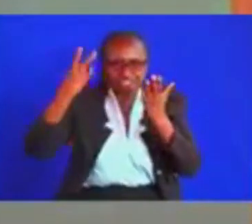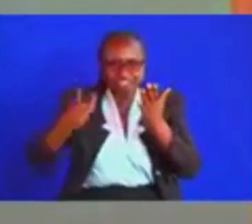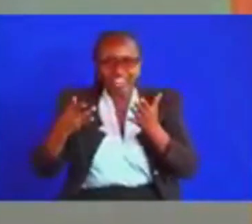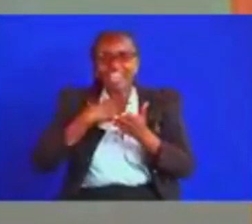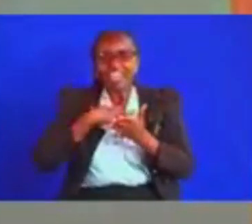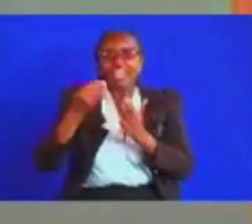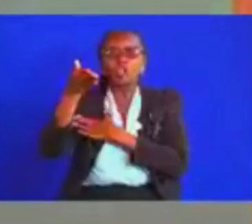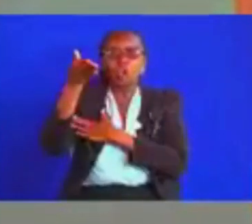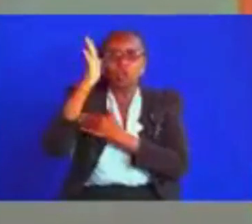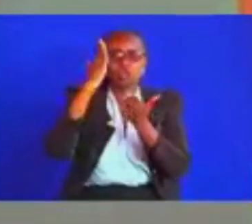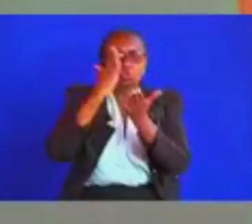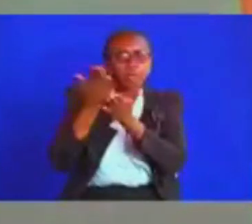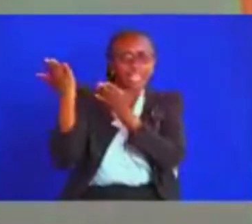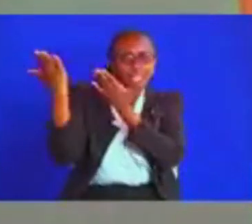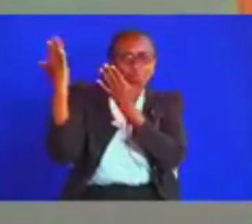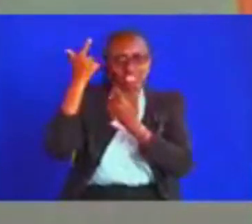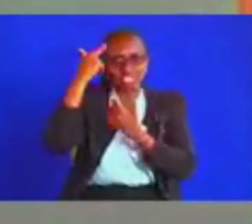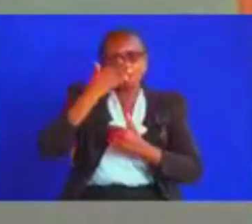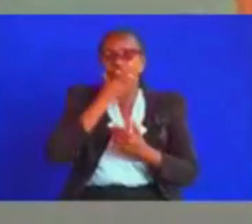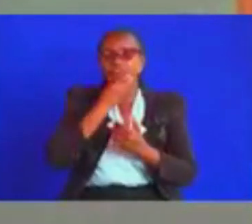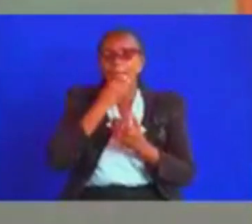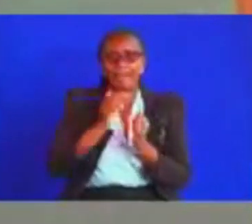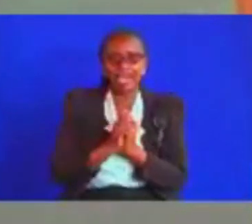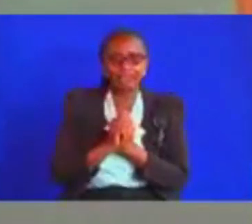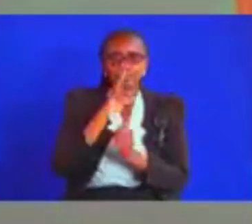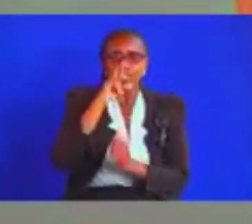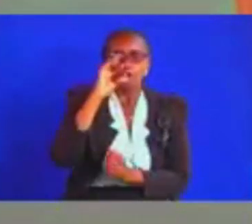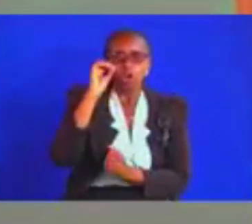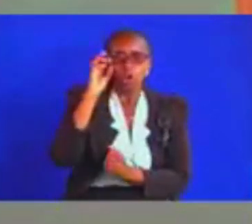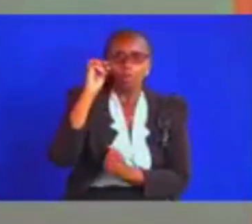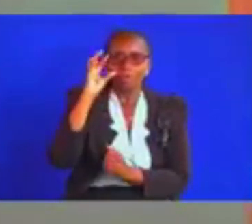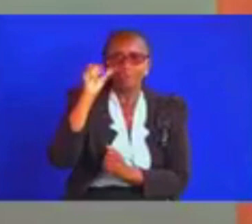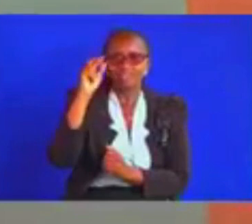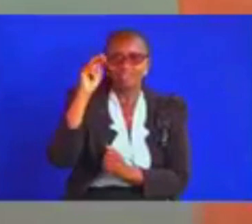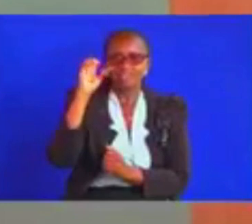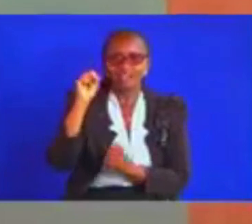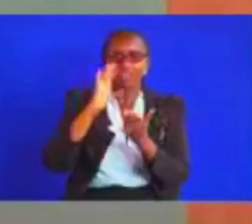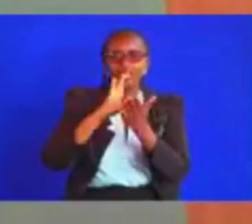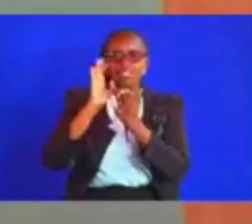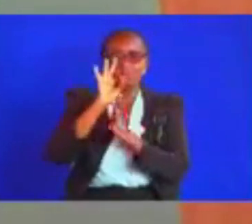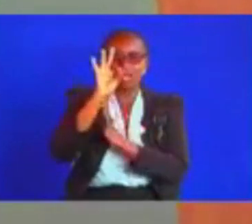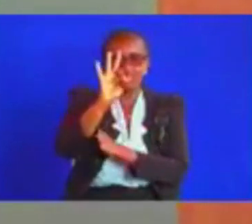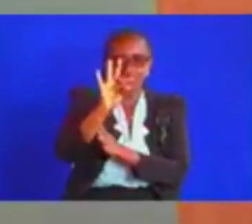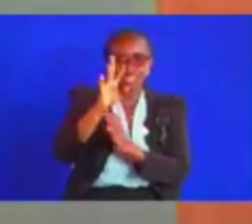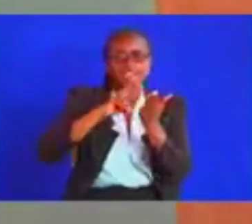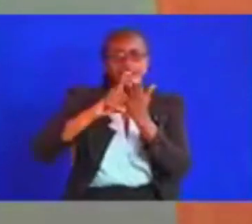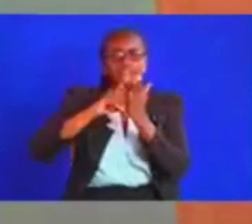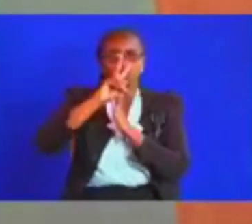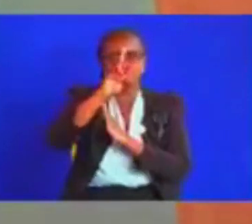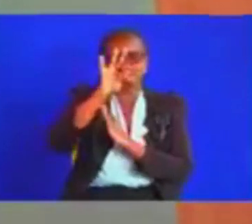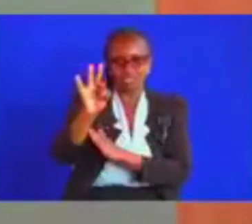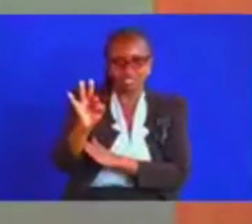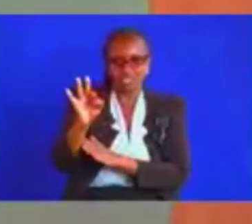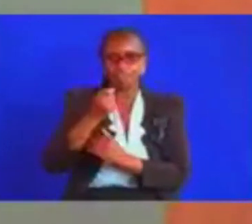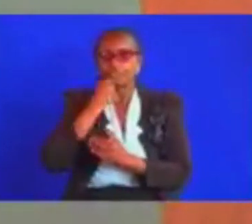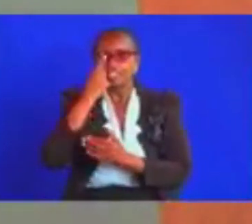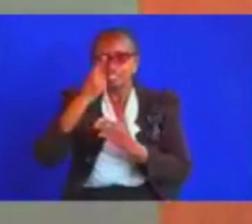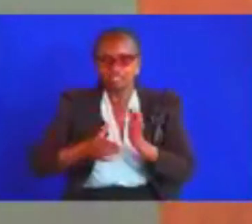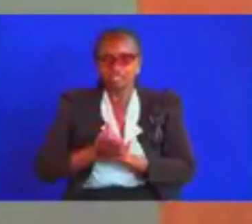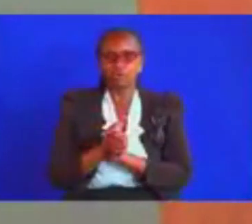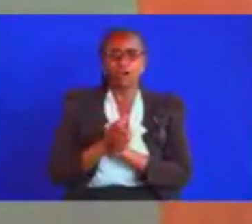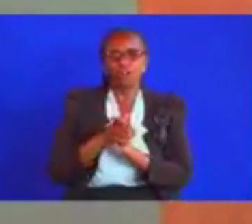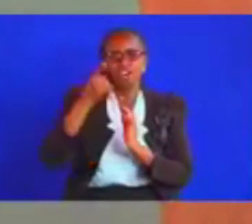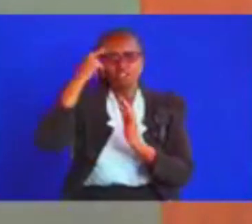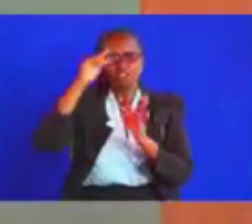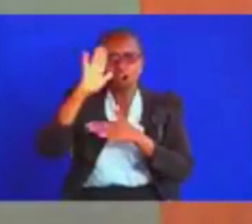true expectation for man. Romans chapter 3, now 23, it says, "For